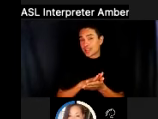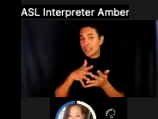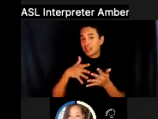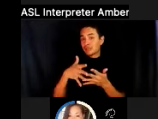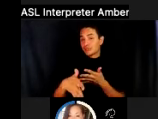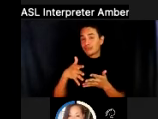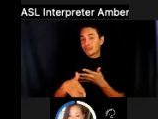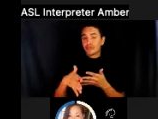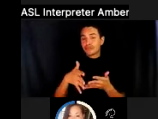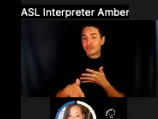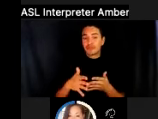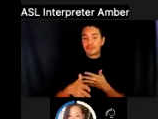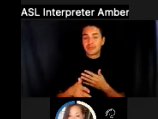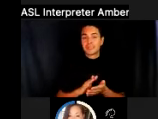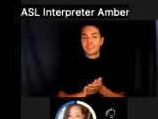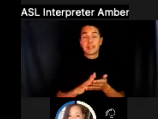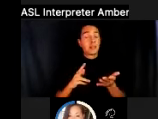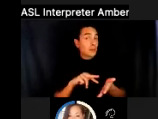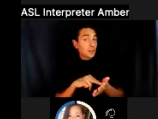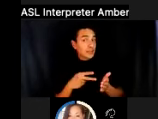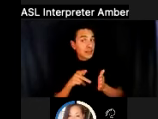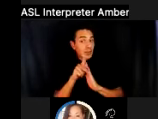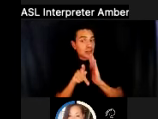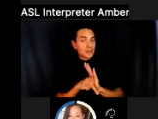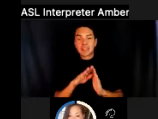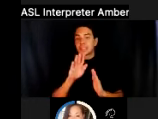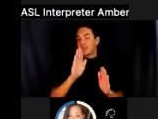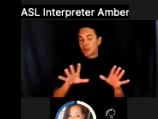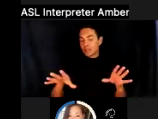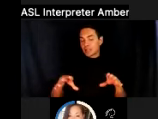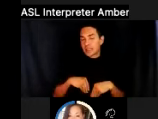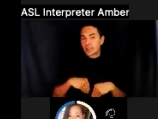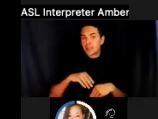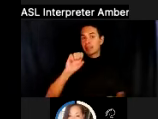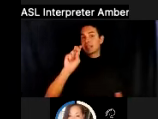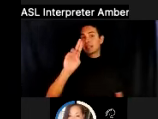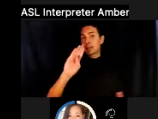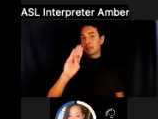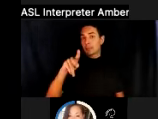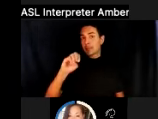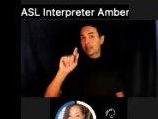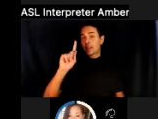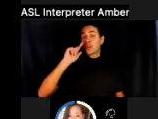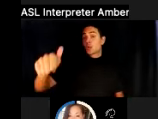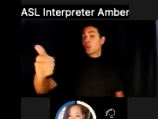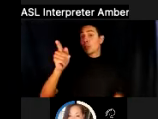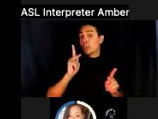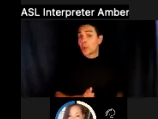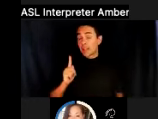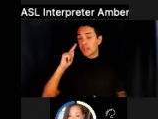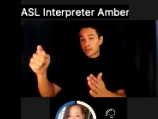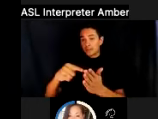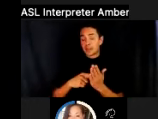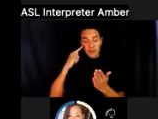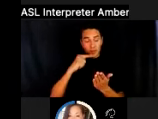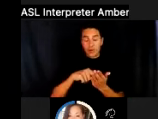Minimizing policy should include never accept a subpoena for someone else. If a subpoena is for